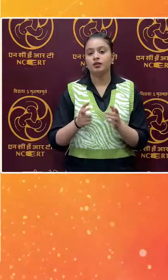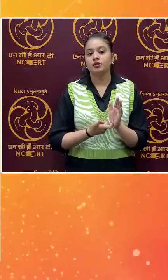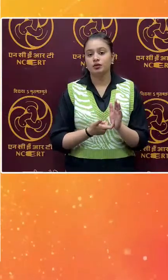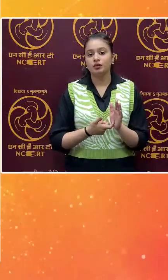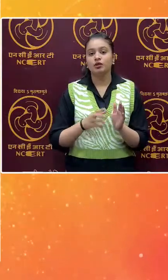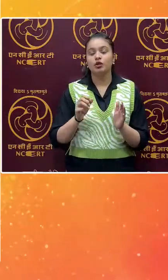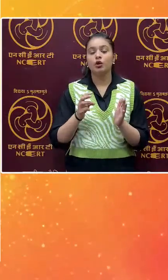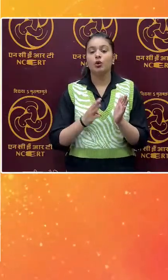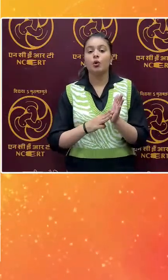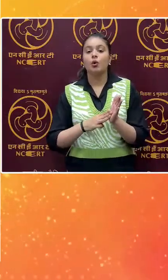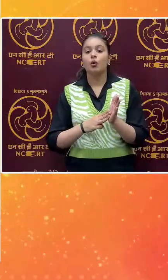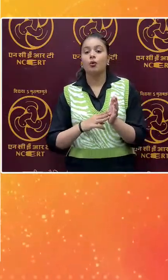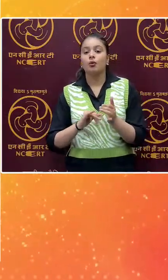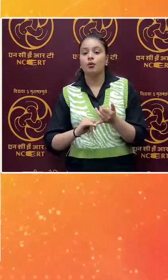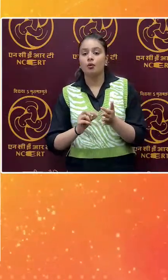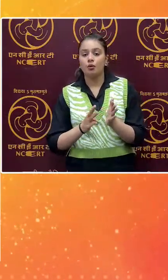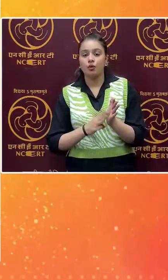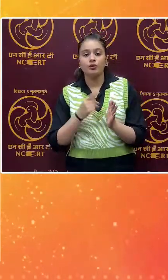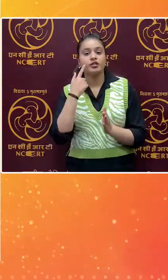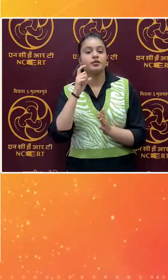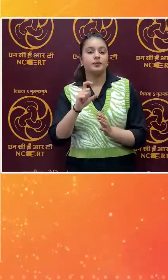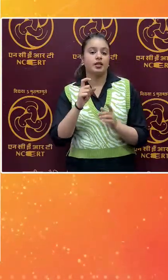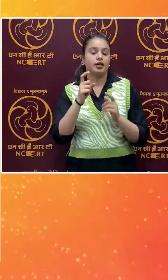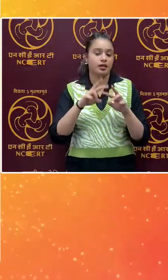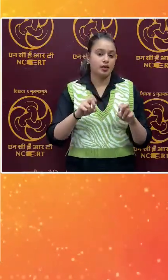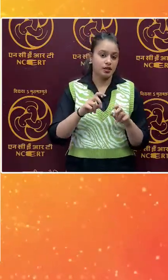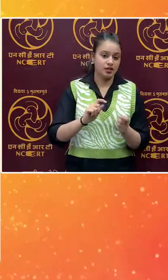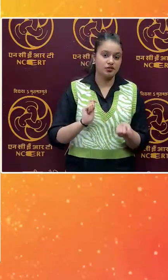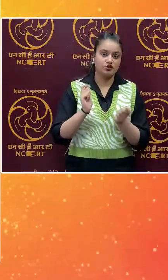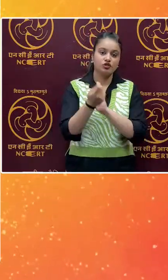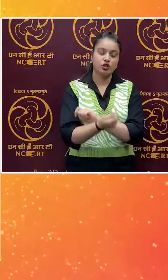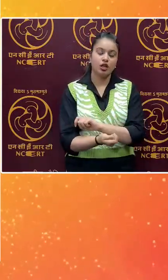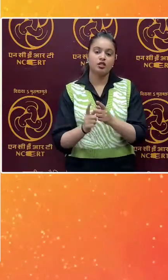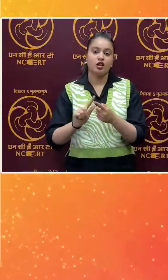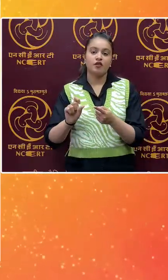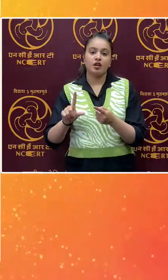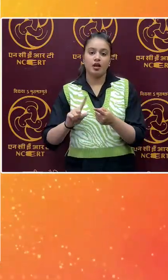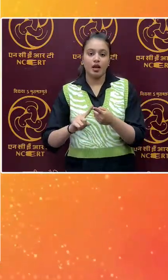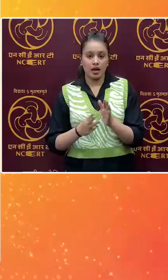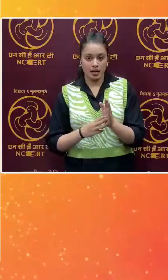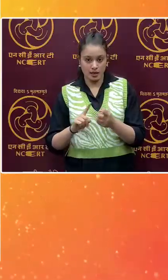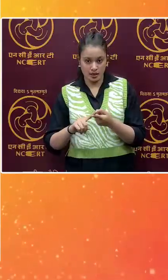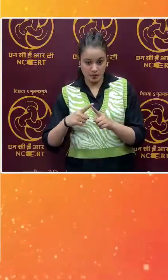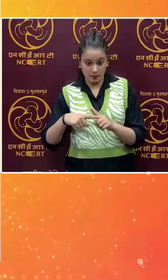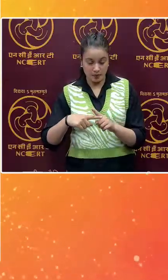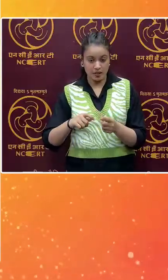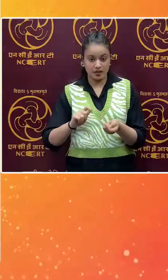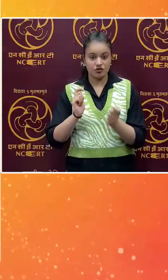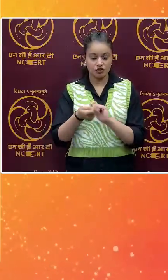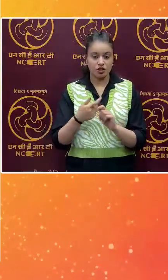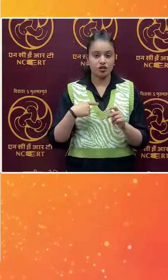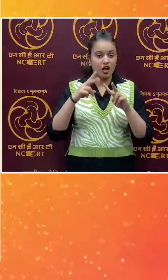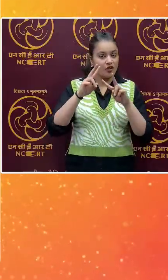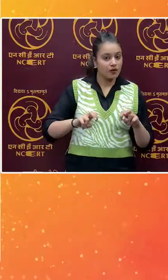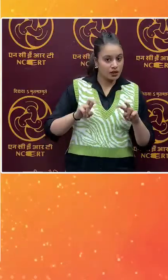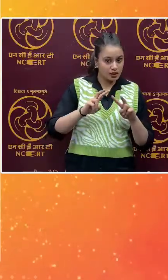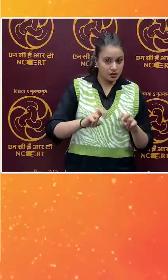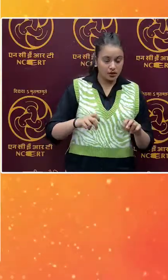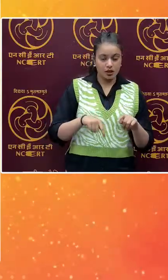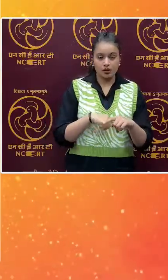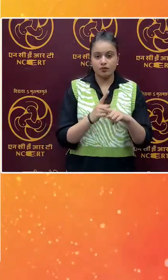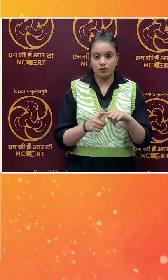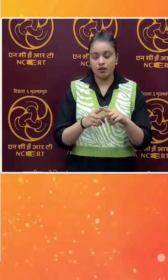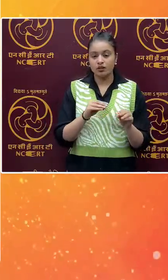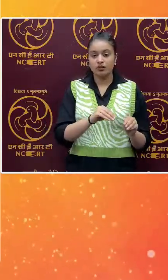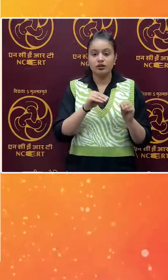I see. It is in the cosmic ray research the transmutation of elements is found. I see. So It is in the cosmic ray research from the